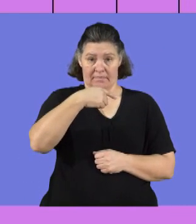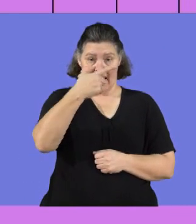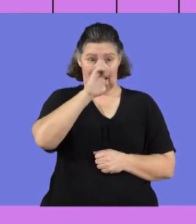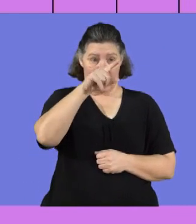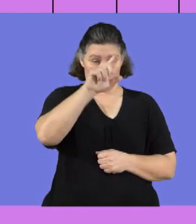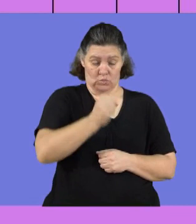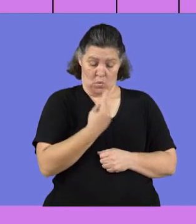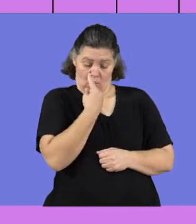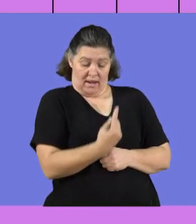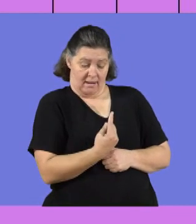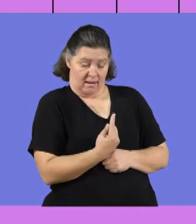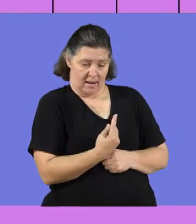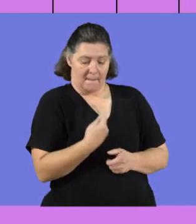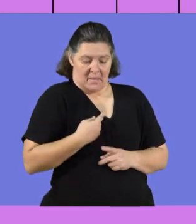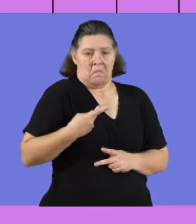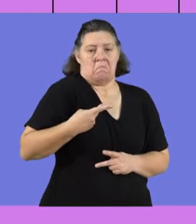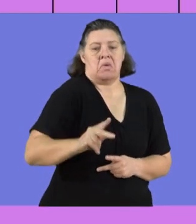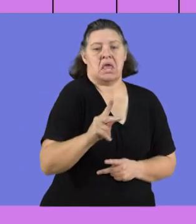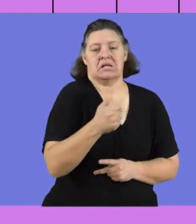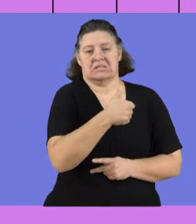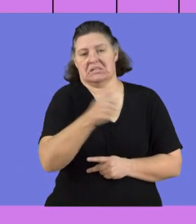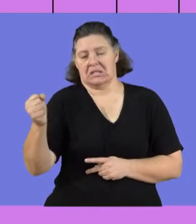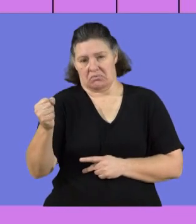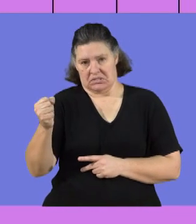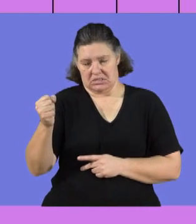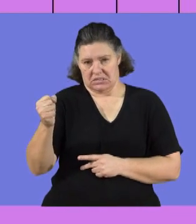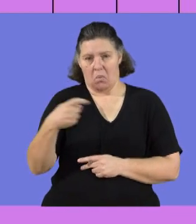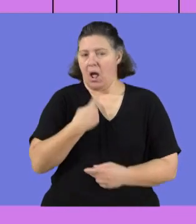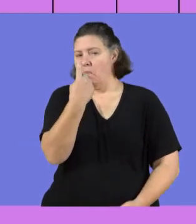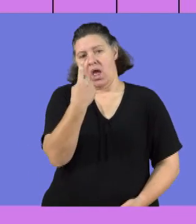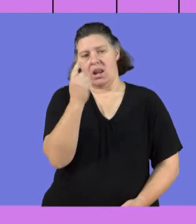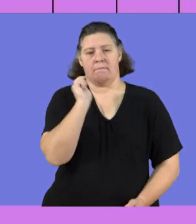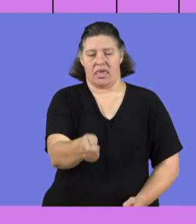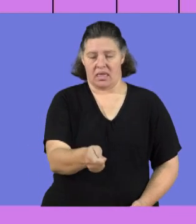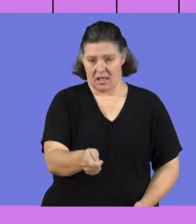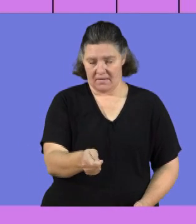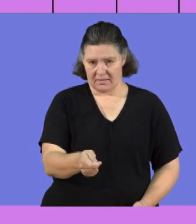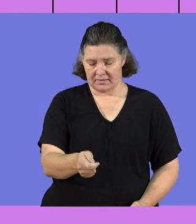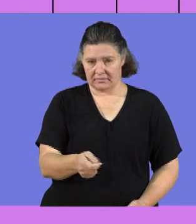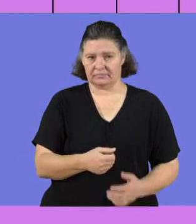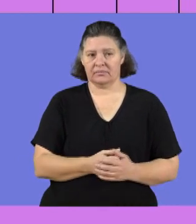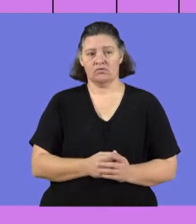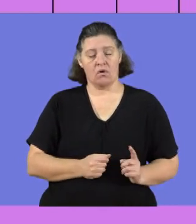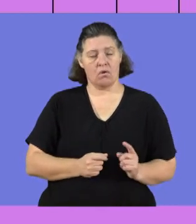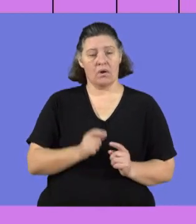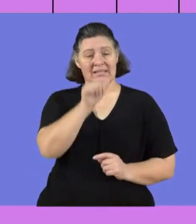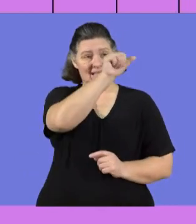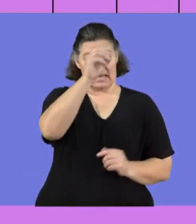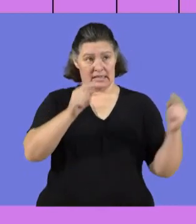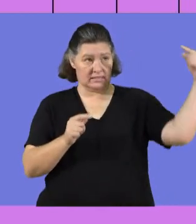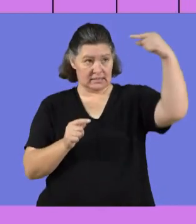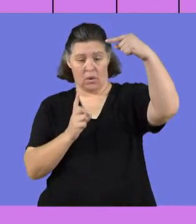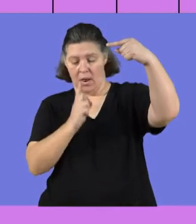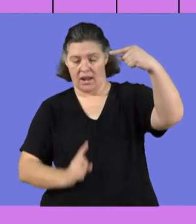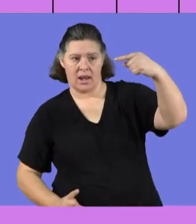if Lerato is alone, you go and check the 600 rand where the 2 points meet. 1